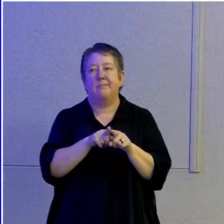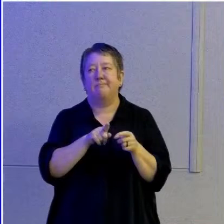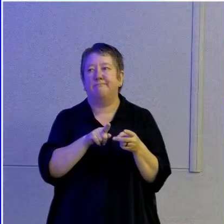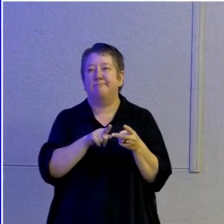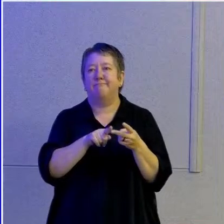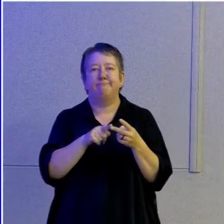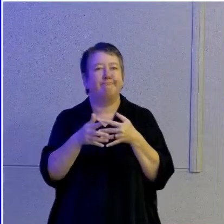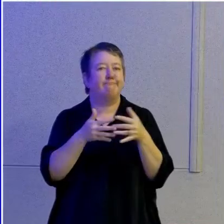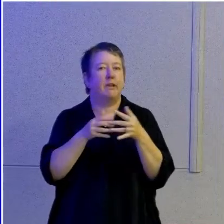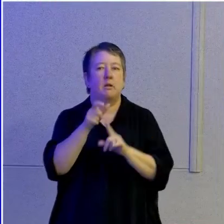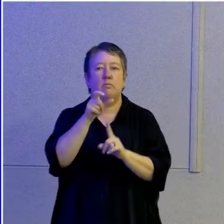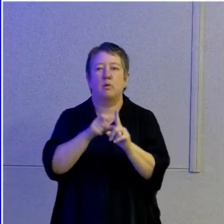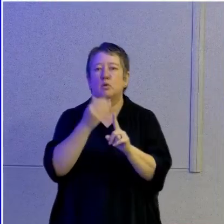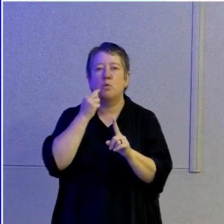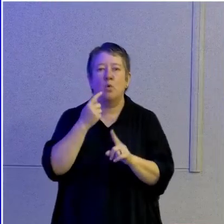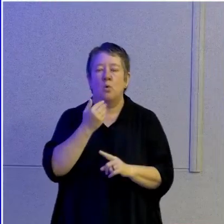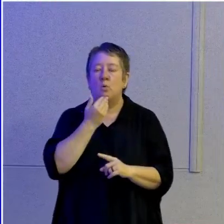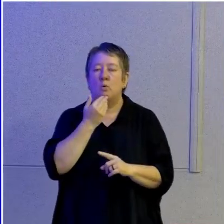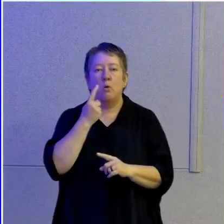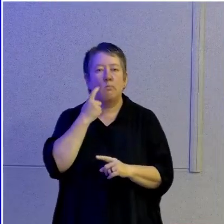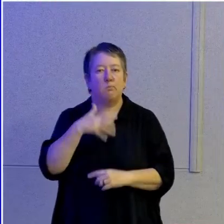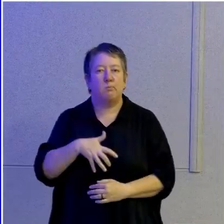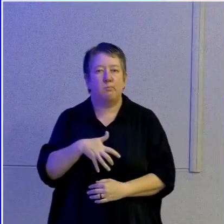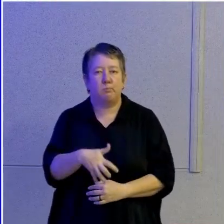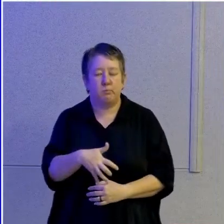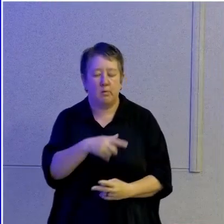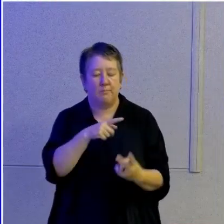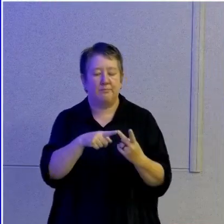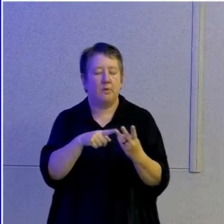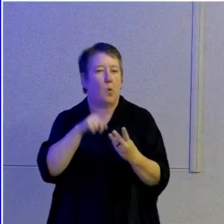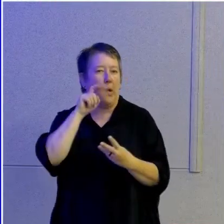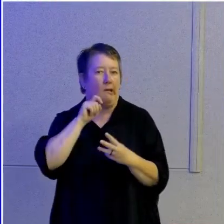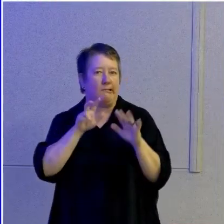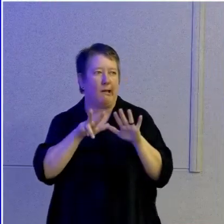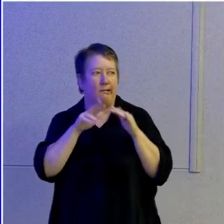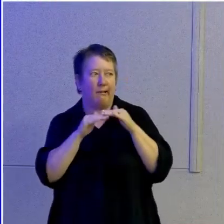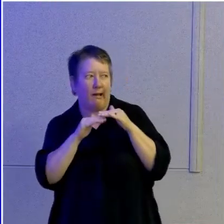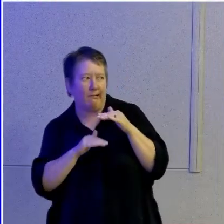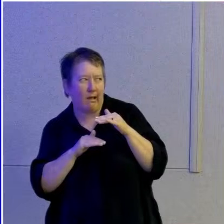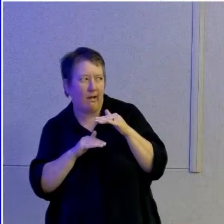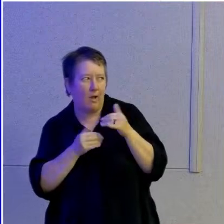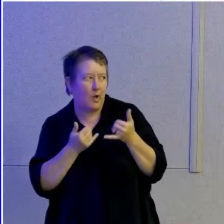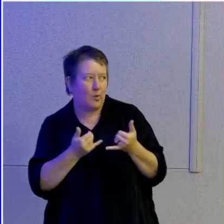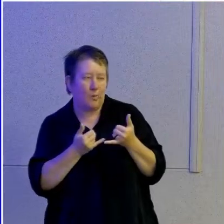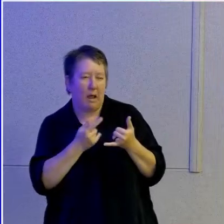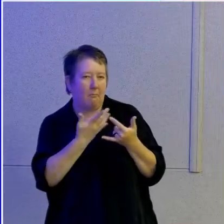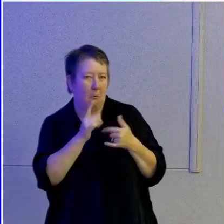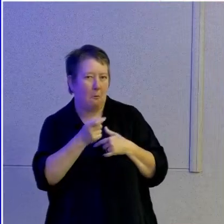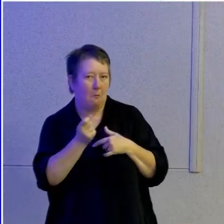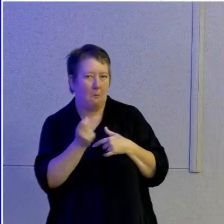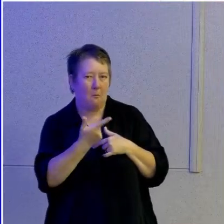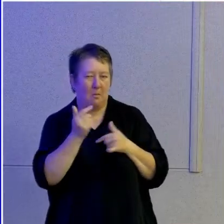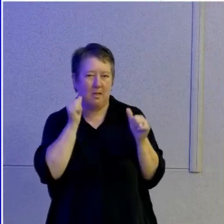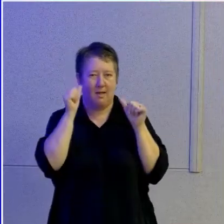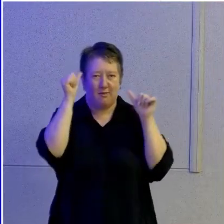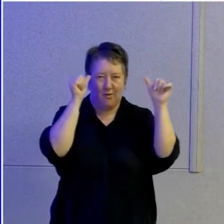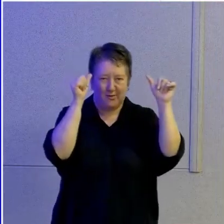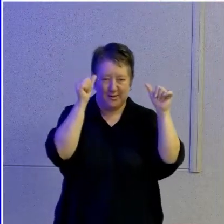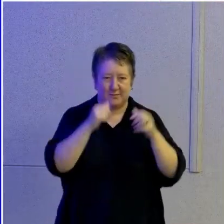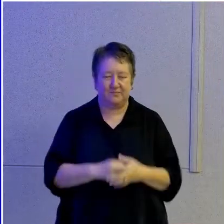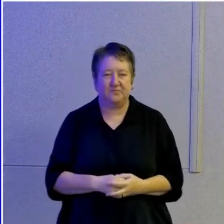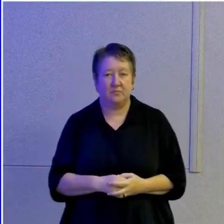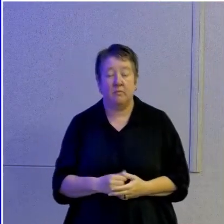any pregnant individuals or those under the age of 18, although I don't think that will be a problem today. Then pay attention to